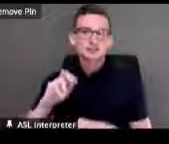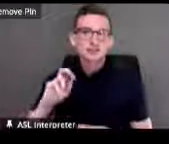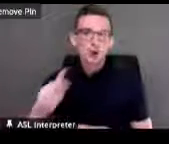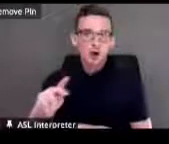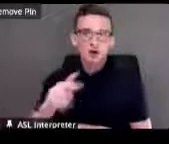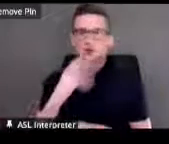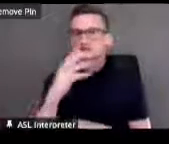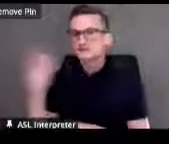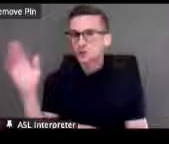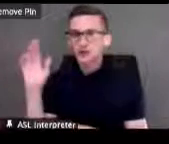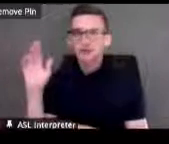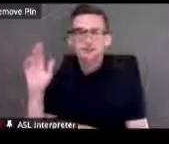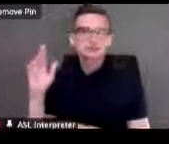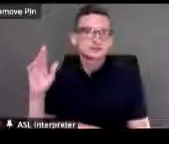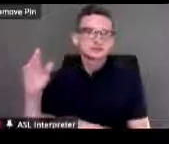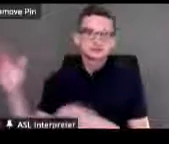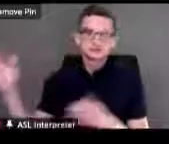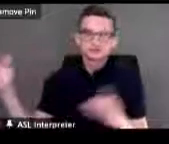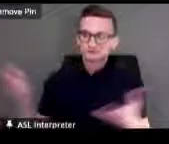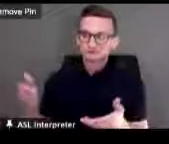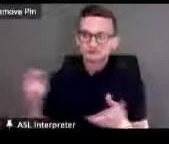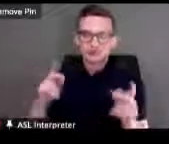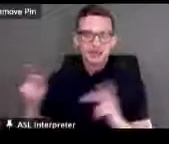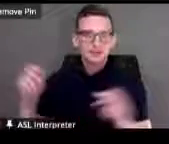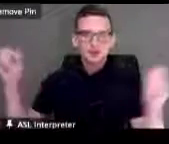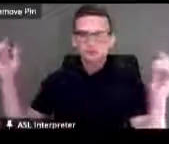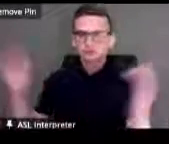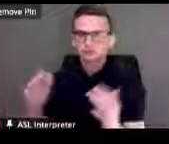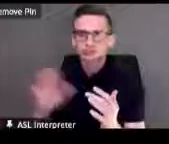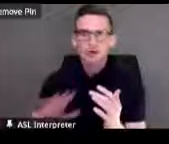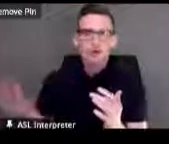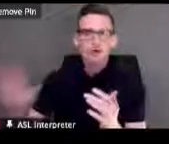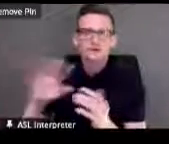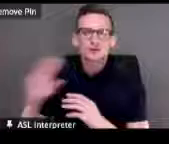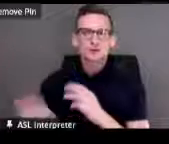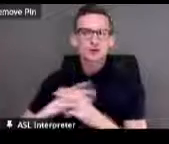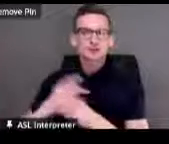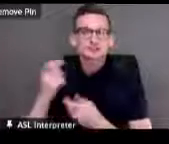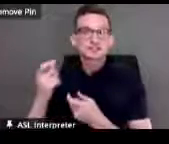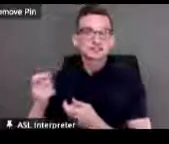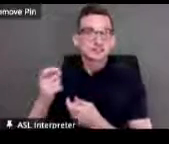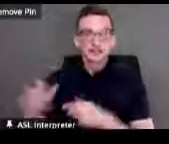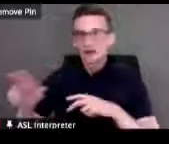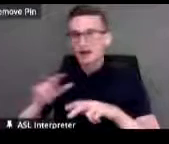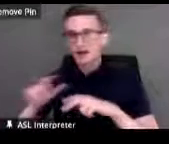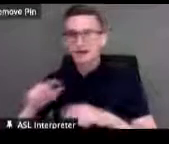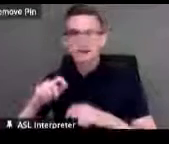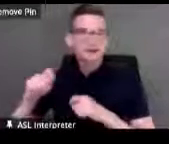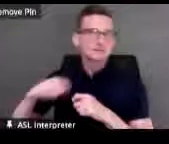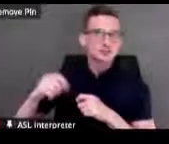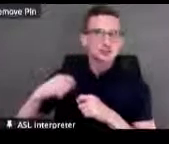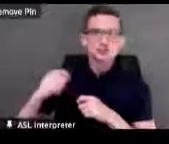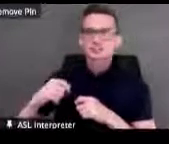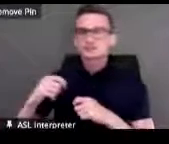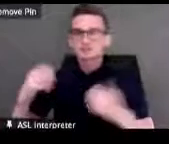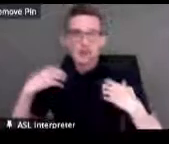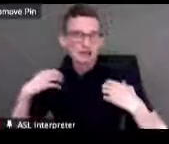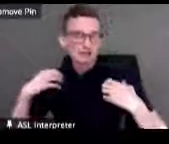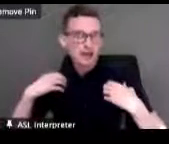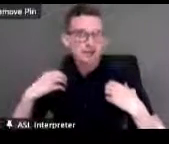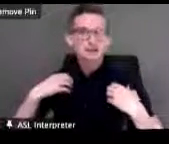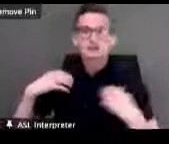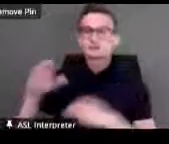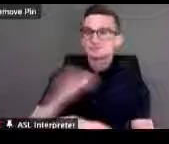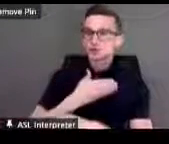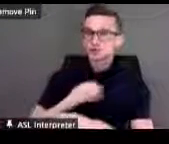around the world. Skiing, hiking, camping, backpacking, fishing, music, and film festivals are some of the additional attractions